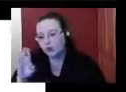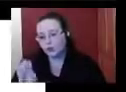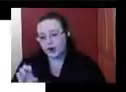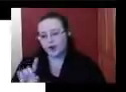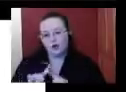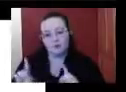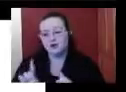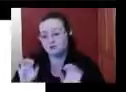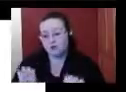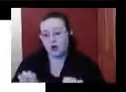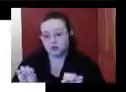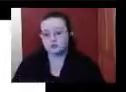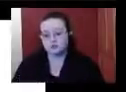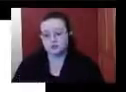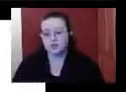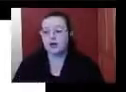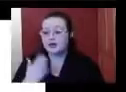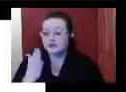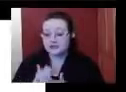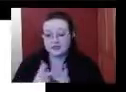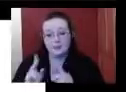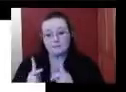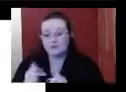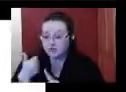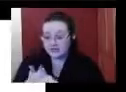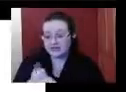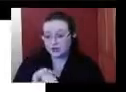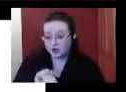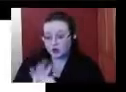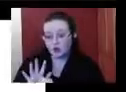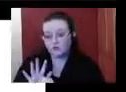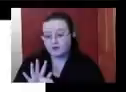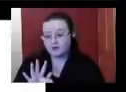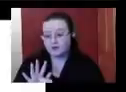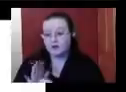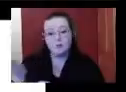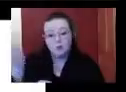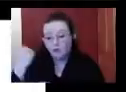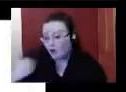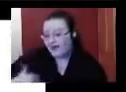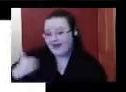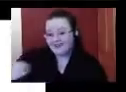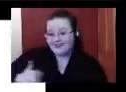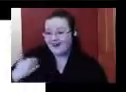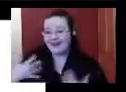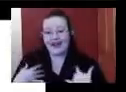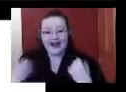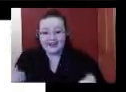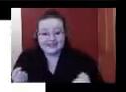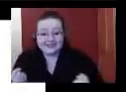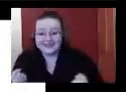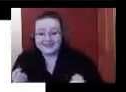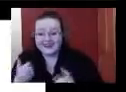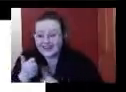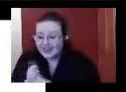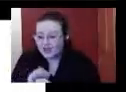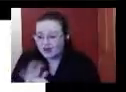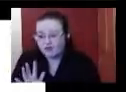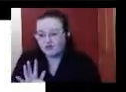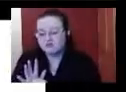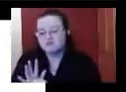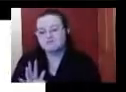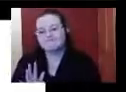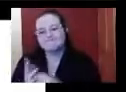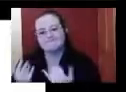with long-term symptoms from COVID-19 infection are young and healthy, unfortunately. Clinics have been set up